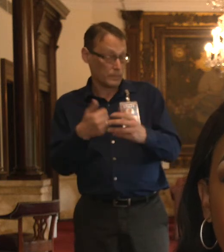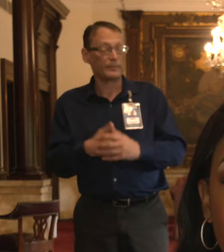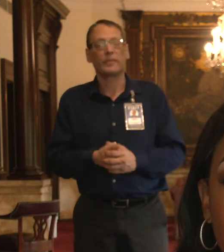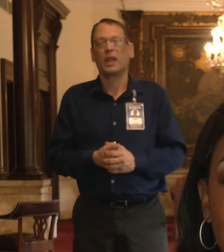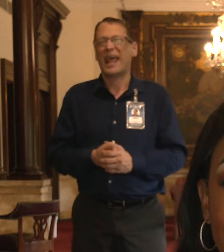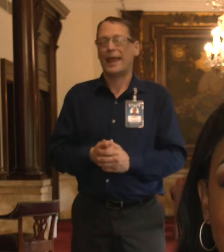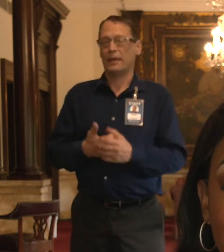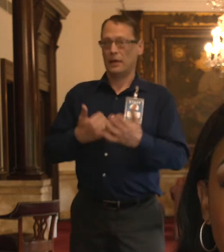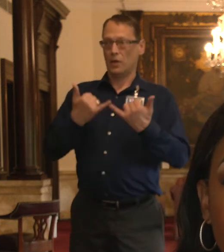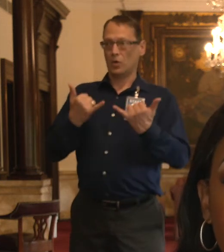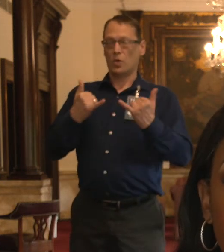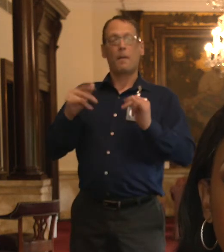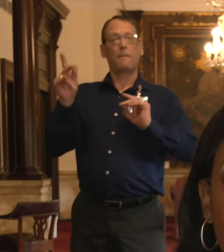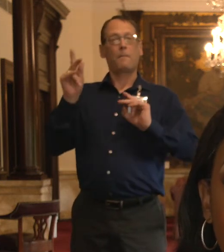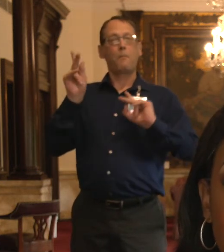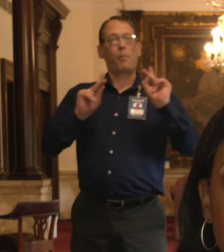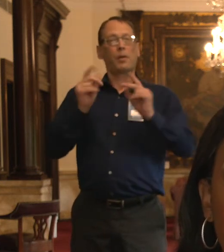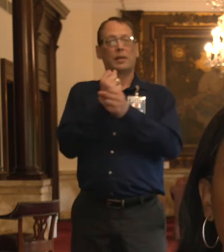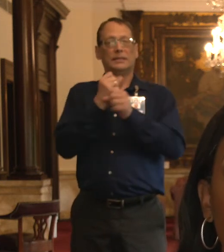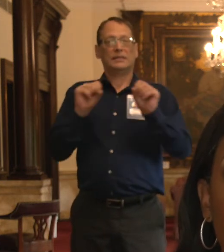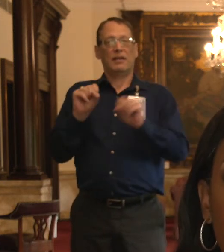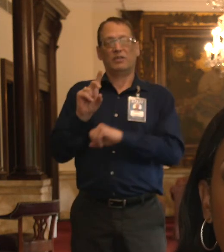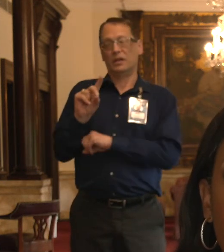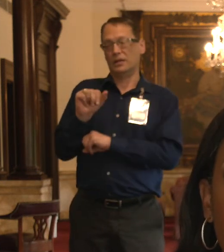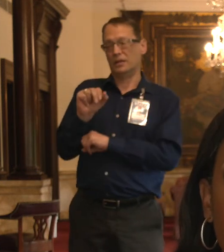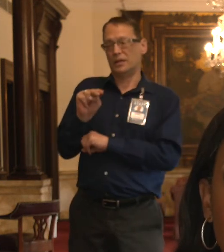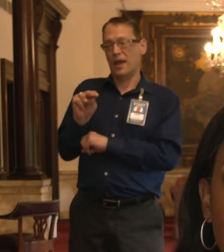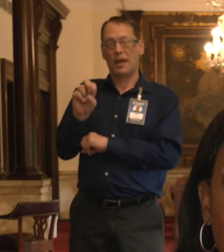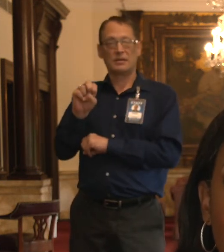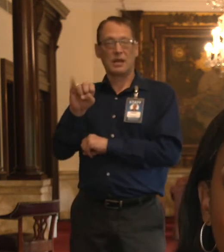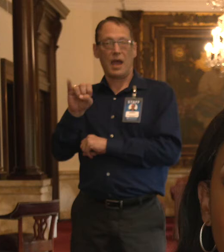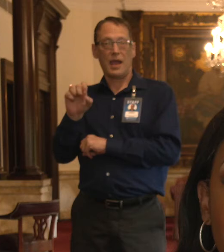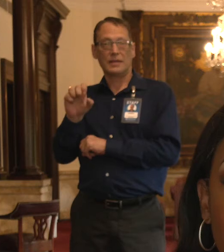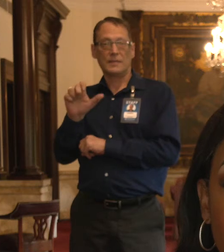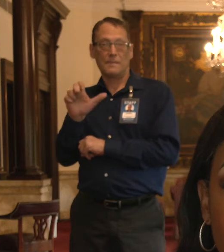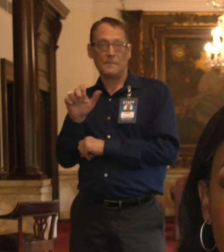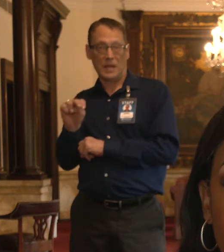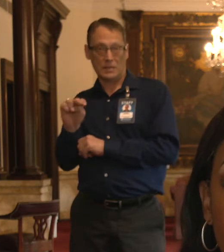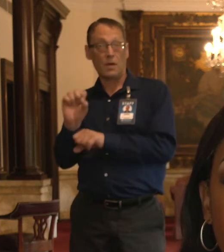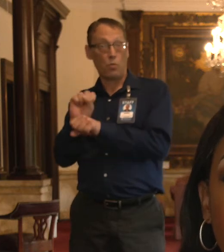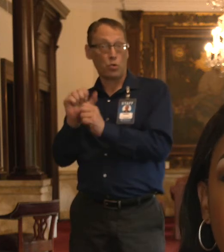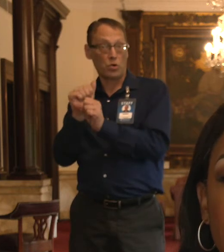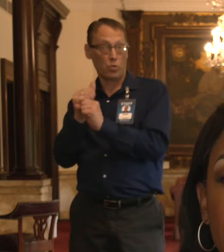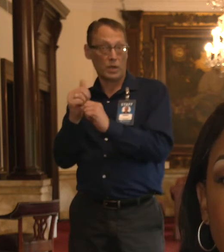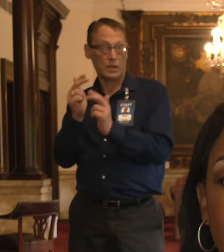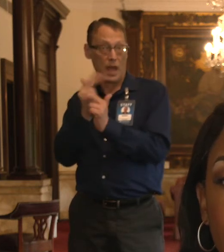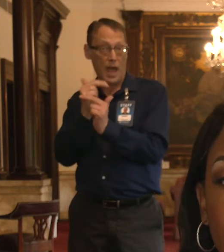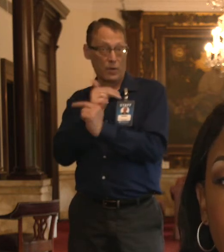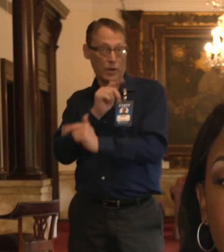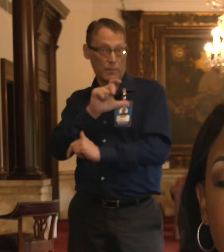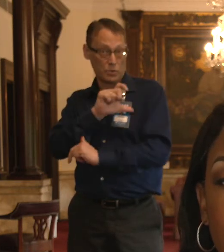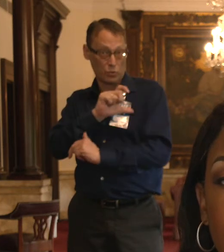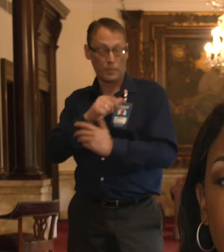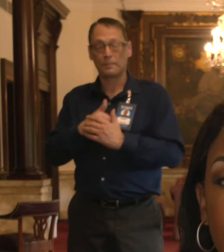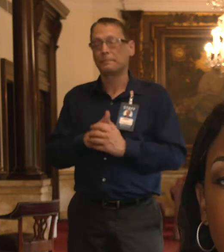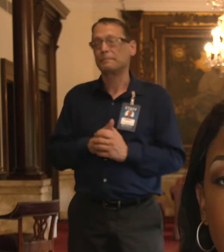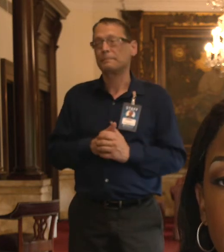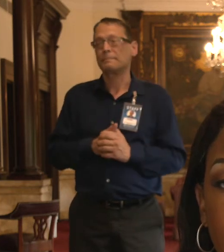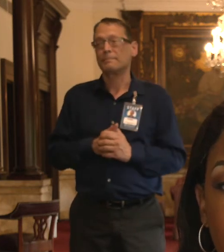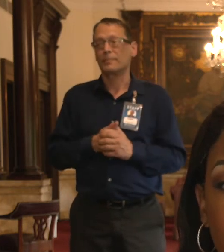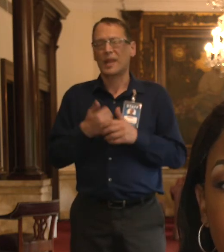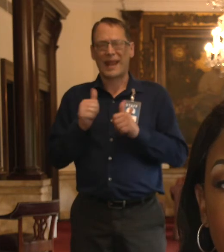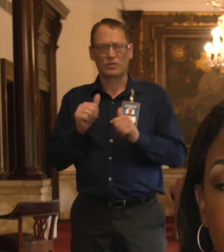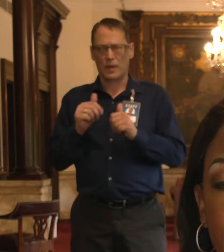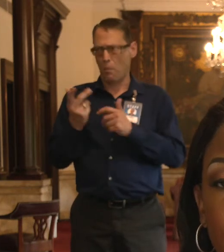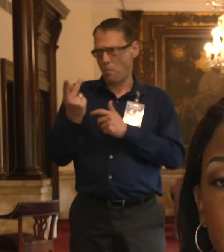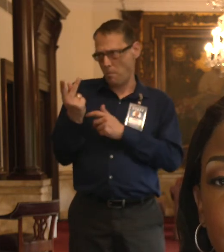our current Public Safety Director, Dan Isom, has been working with State Highway Patrol to try to